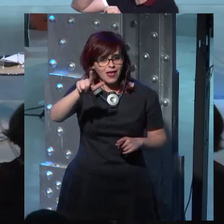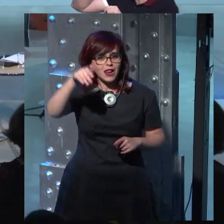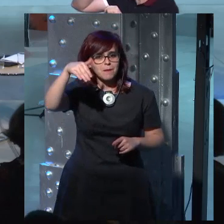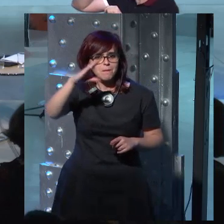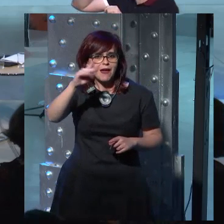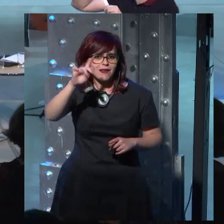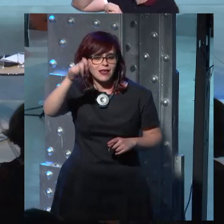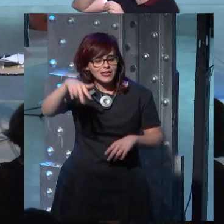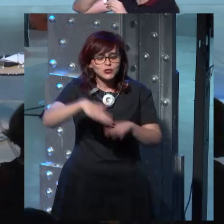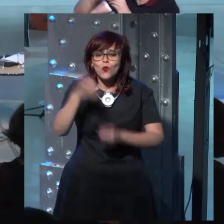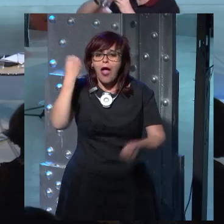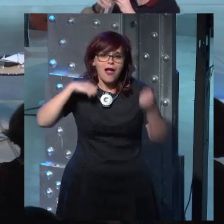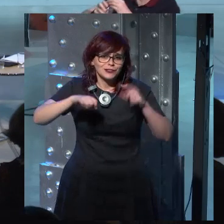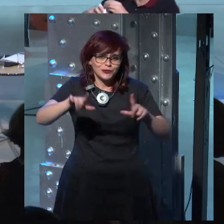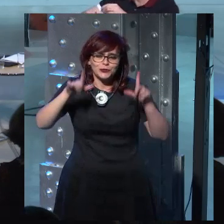Hi.